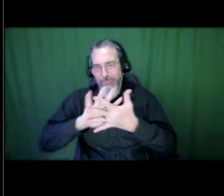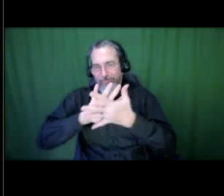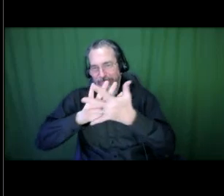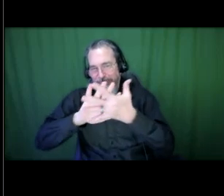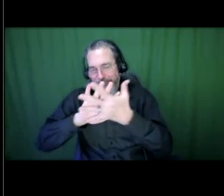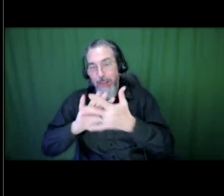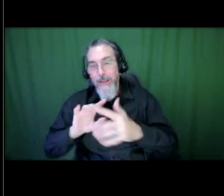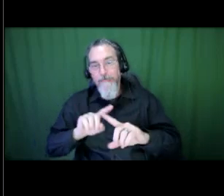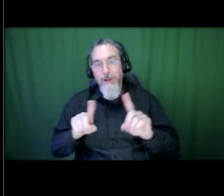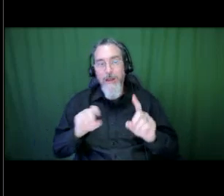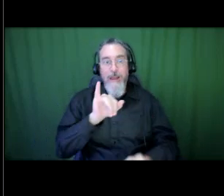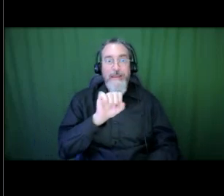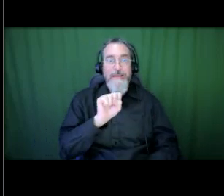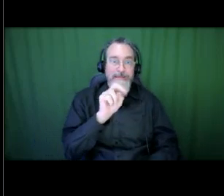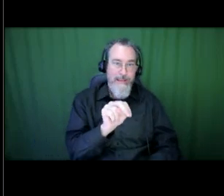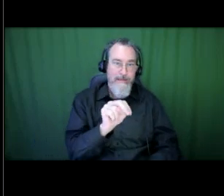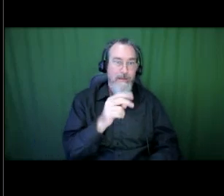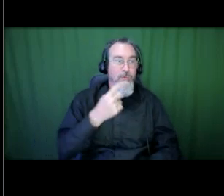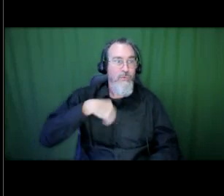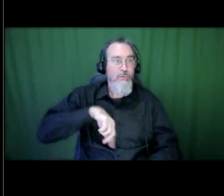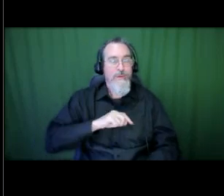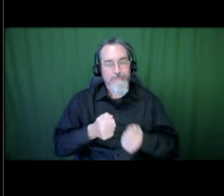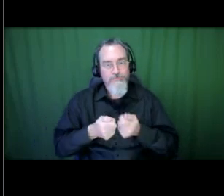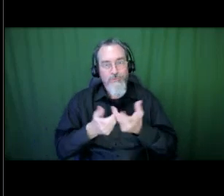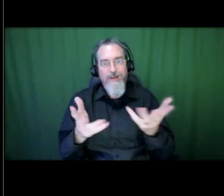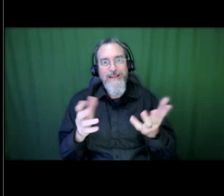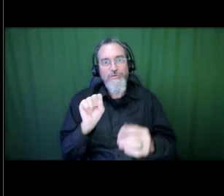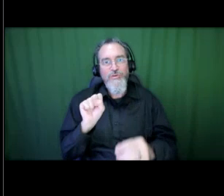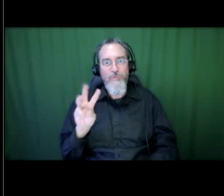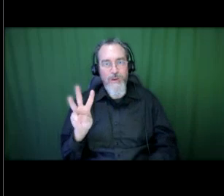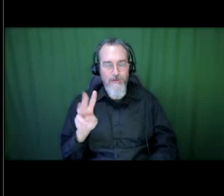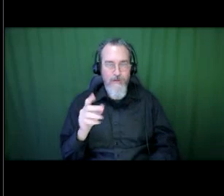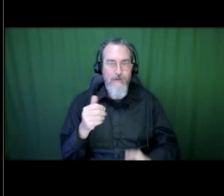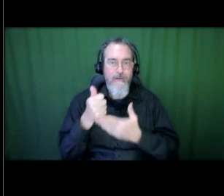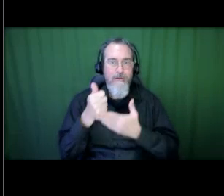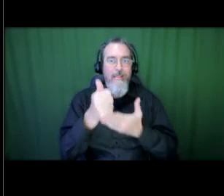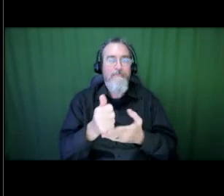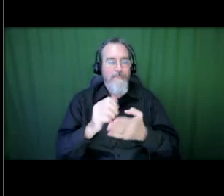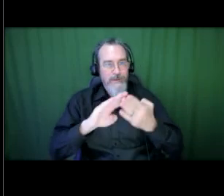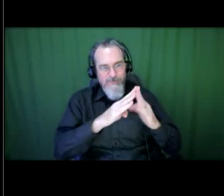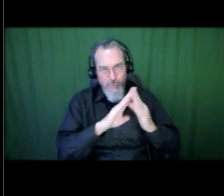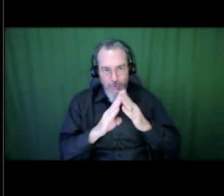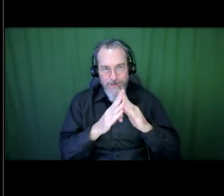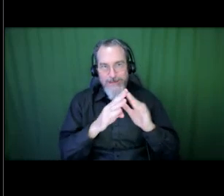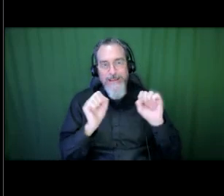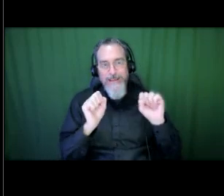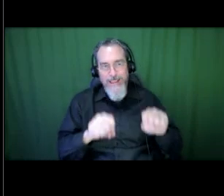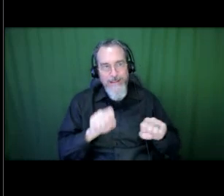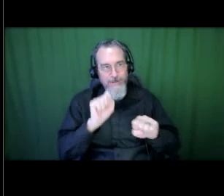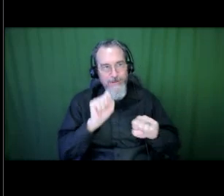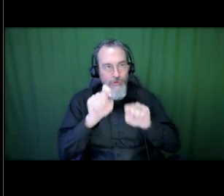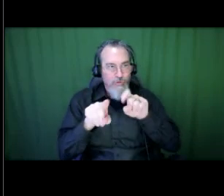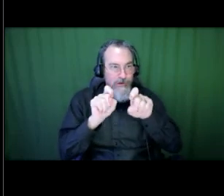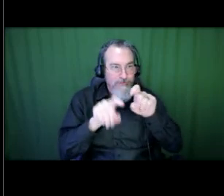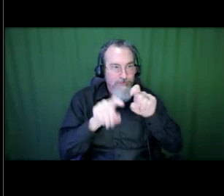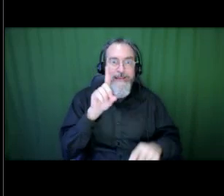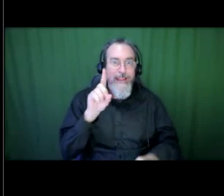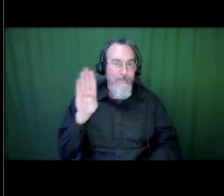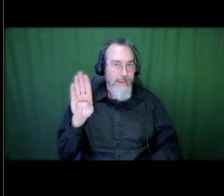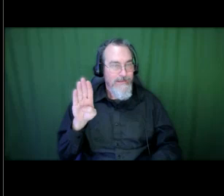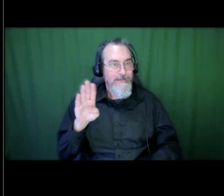provide access to software. So helping communities develop their own surveys, have access to a database, do some data analysis,